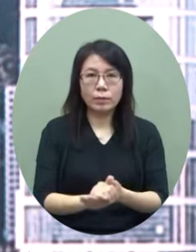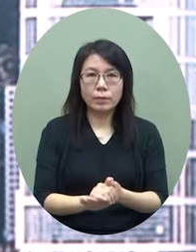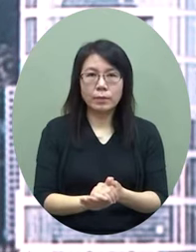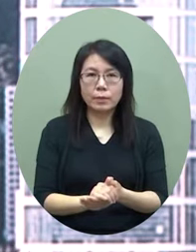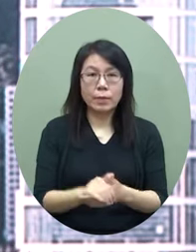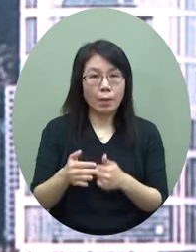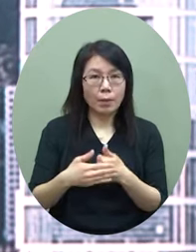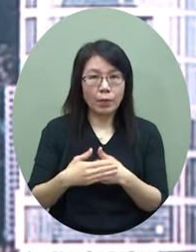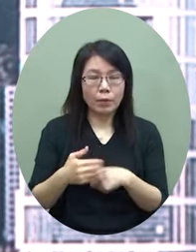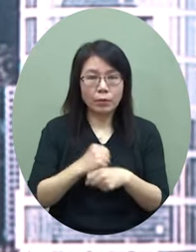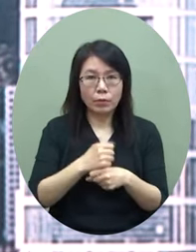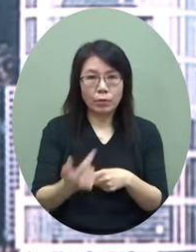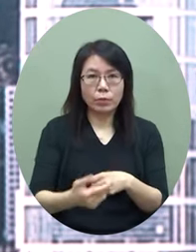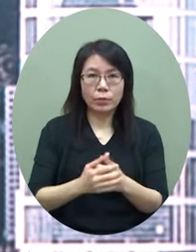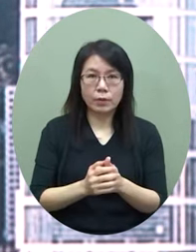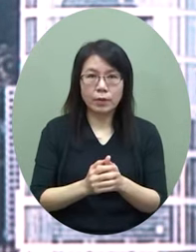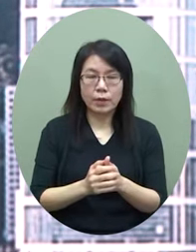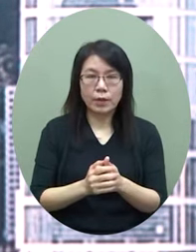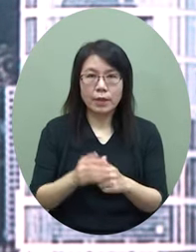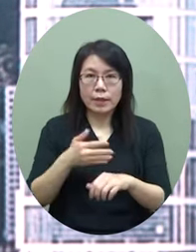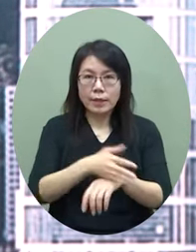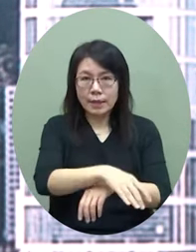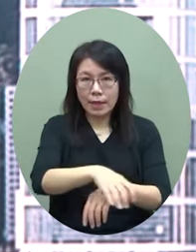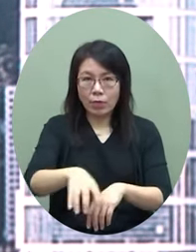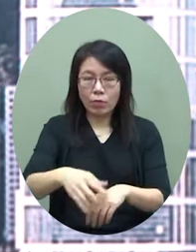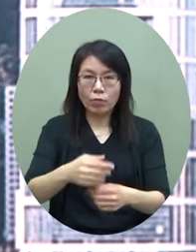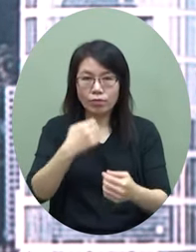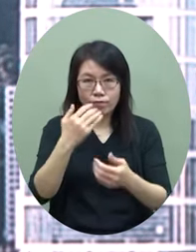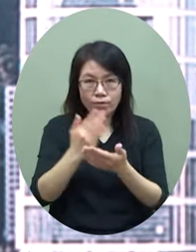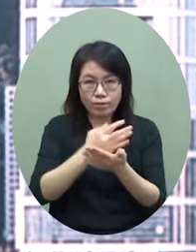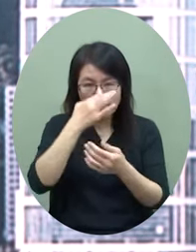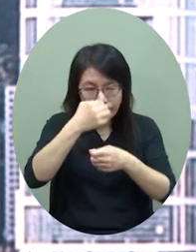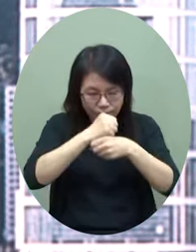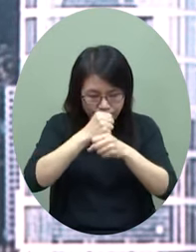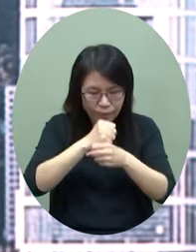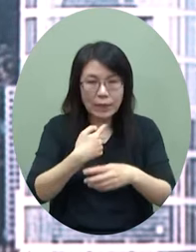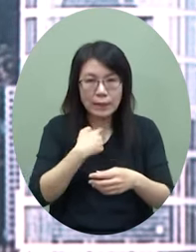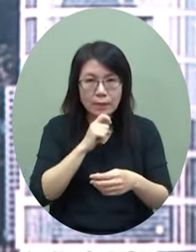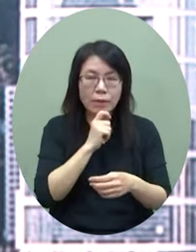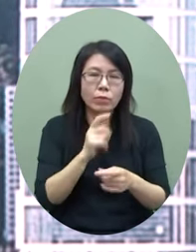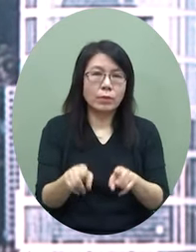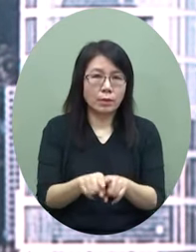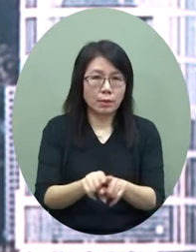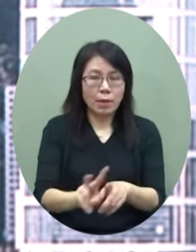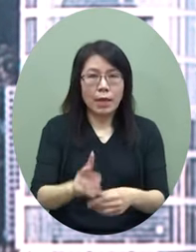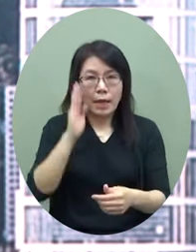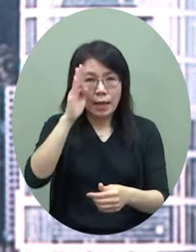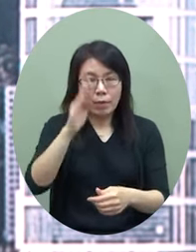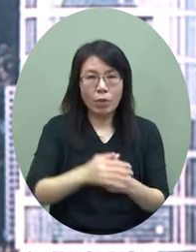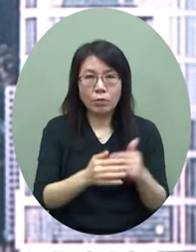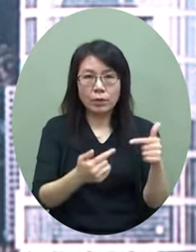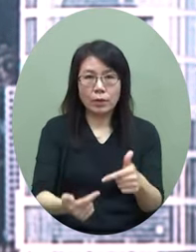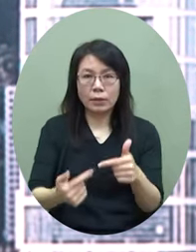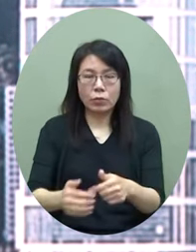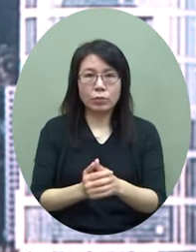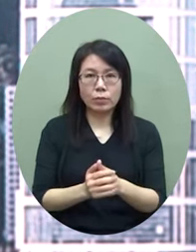programlast Septemberso I hope and I would continue to appealto the central government